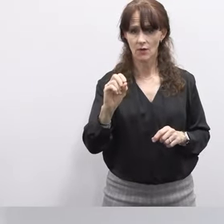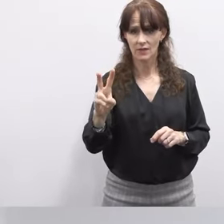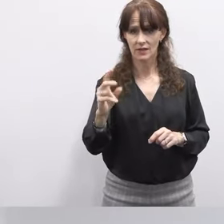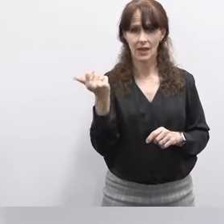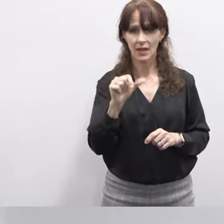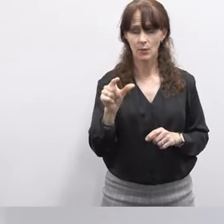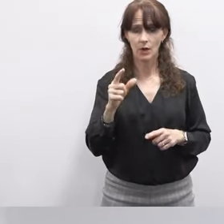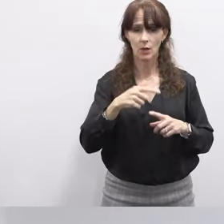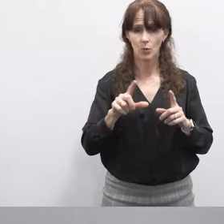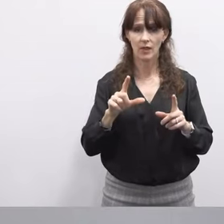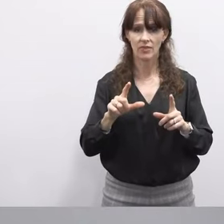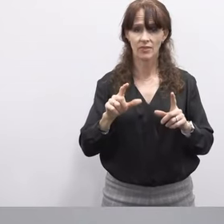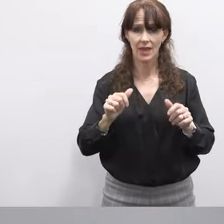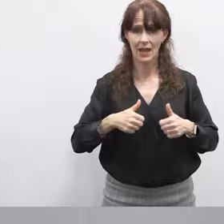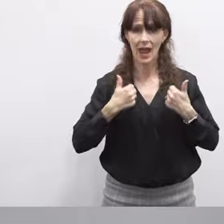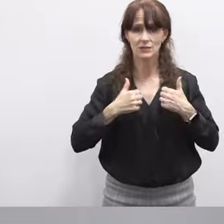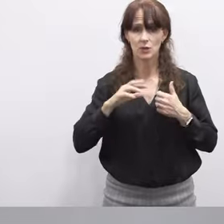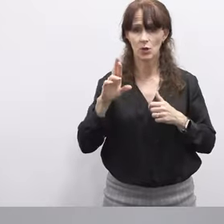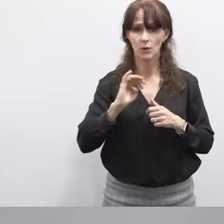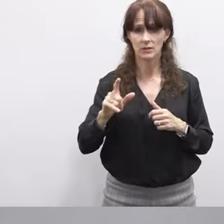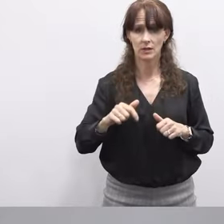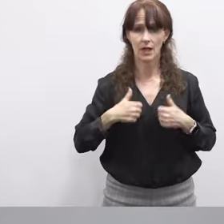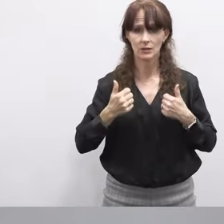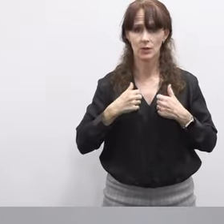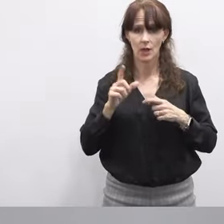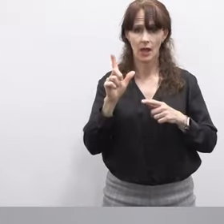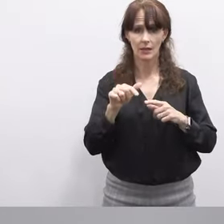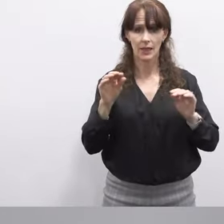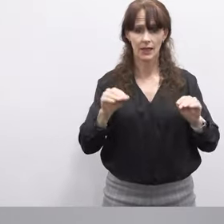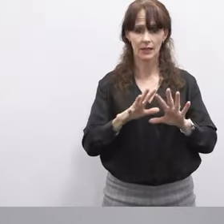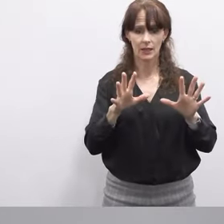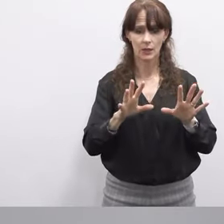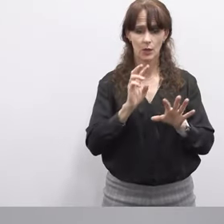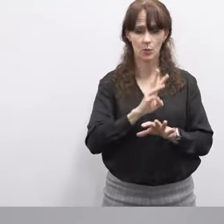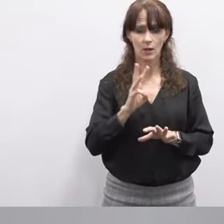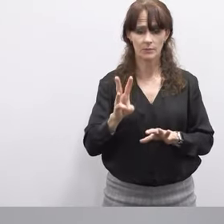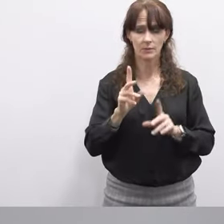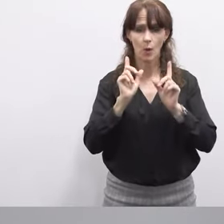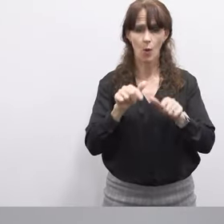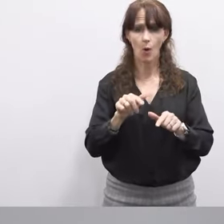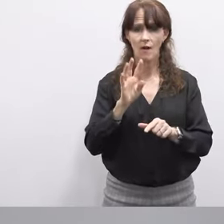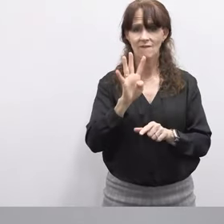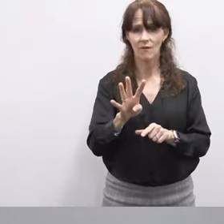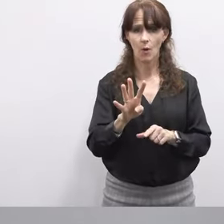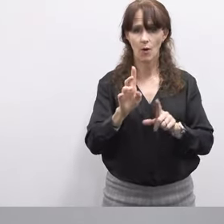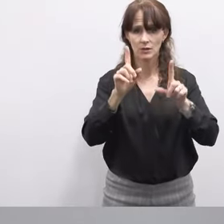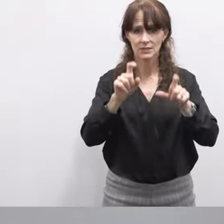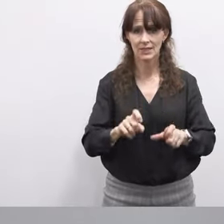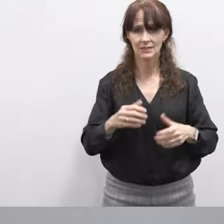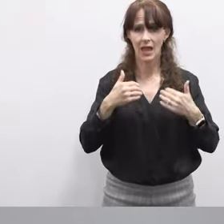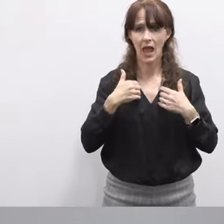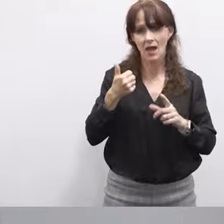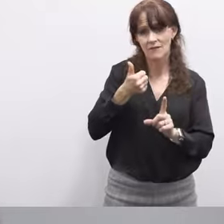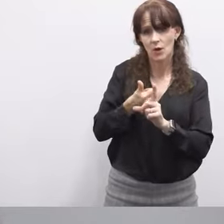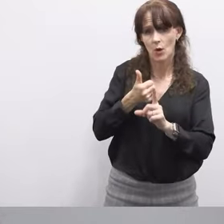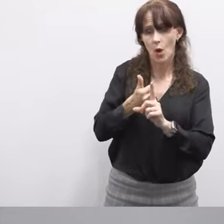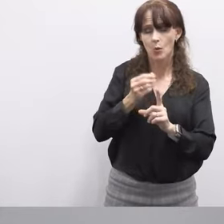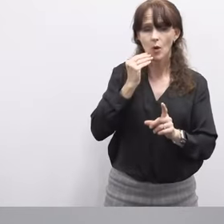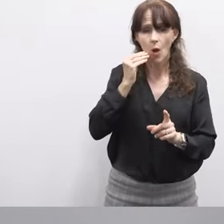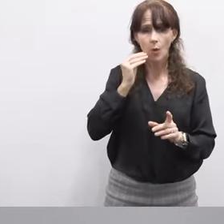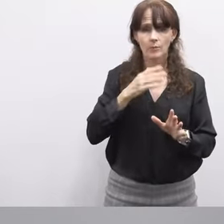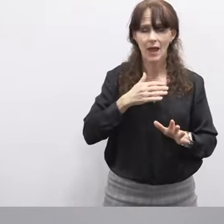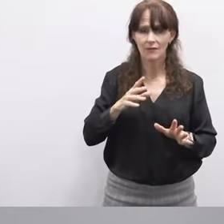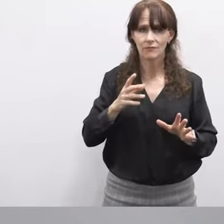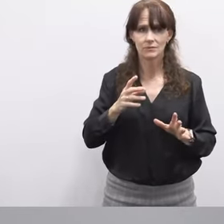with a residential address can go on and click a button. It's a pretty clear website in order for COVID tests to have in your home to have peace of mind or to